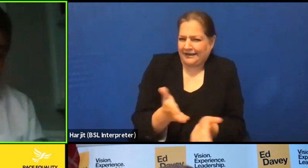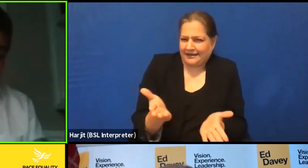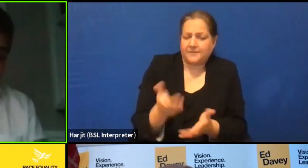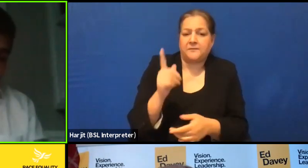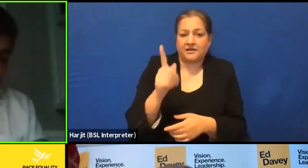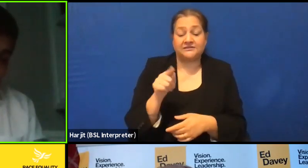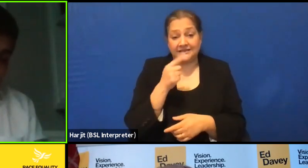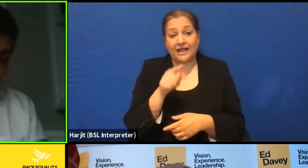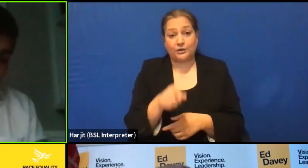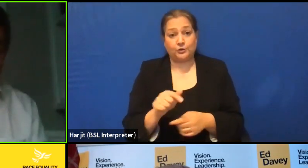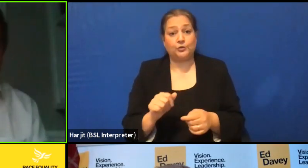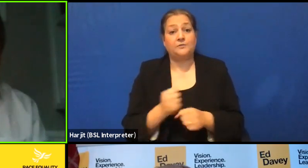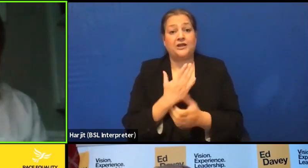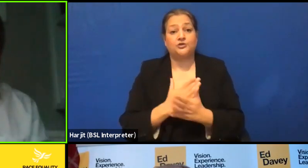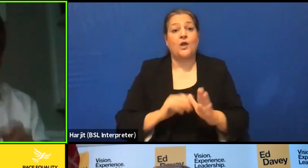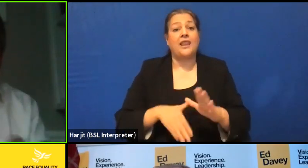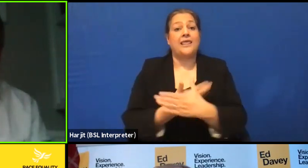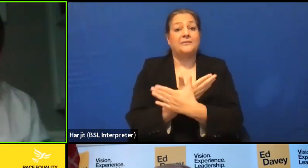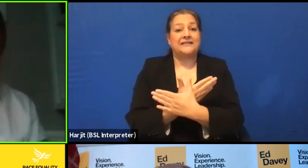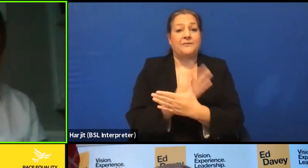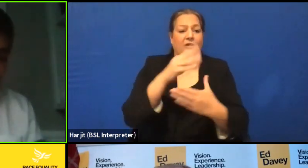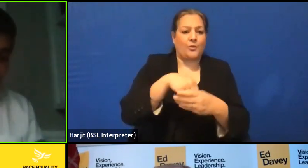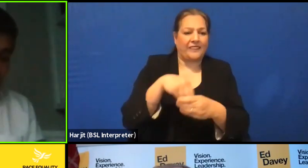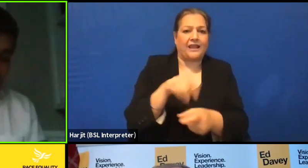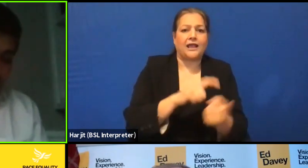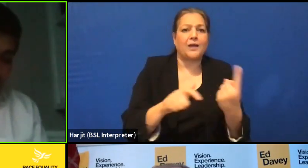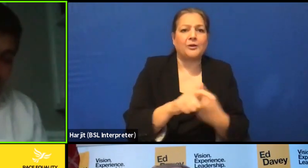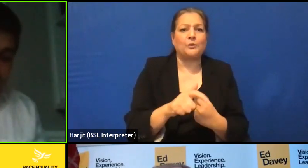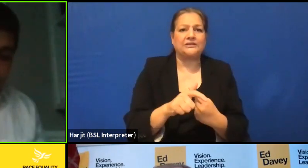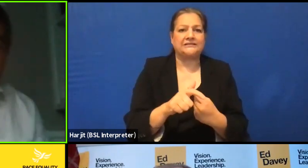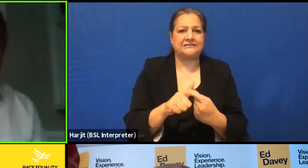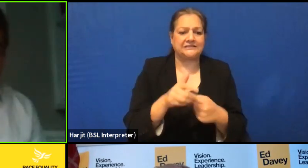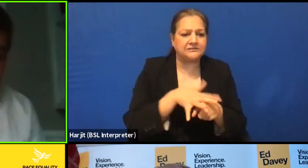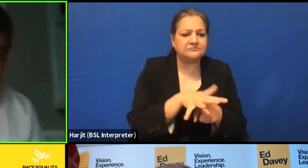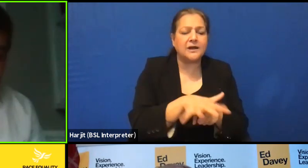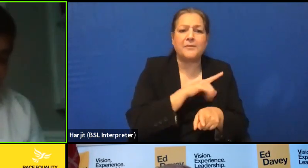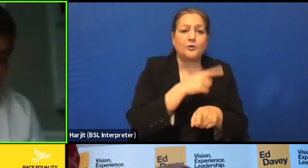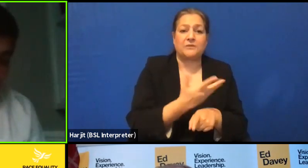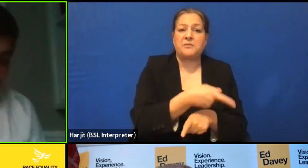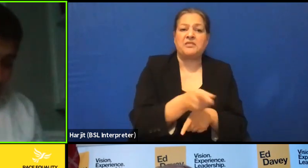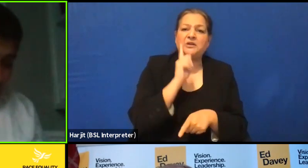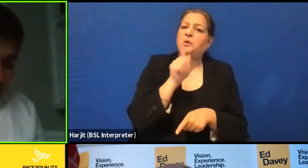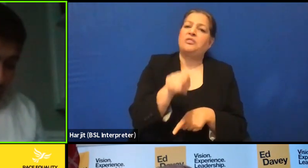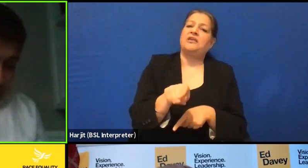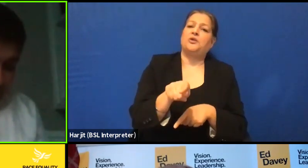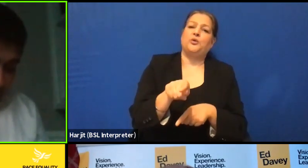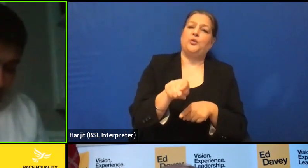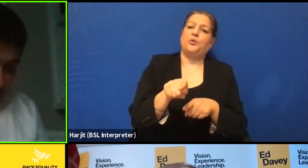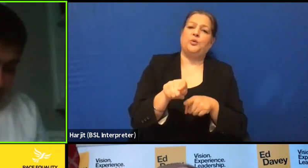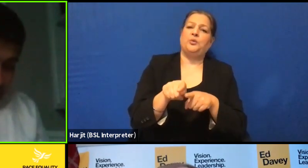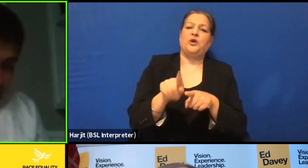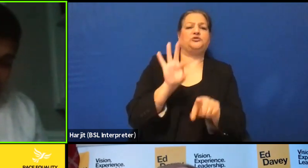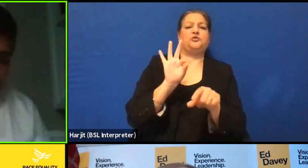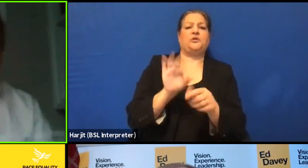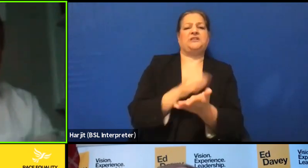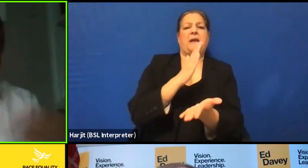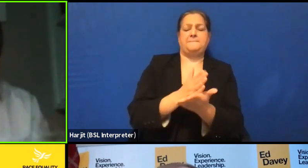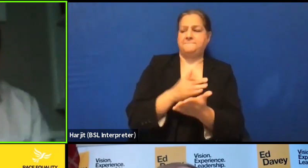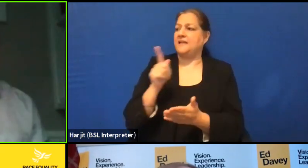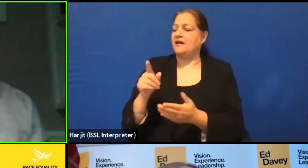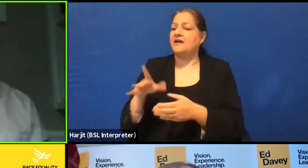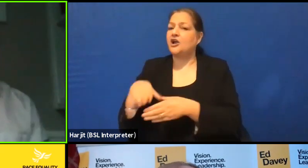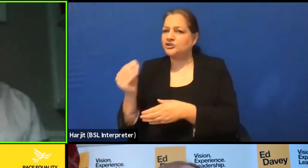Democrats a force within communities that currently don't see you as an alternative to the Conservatives or Labour? And Janice Turner had a